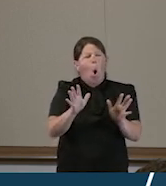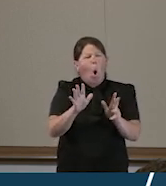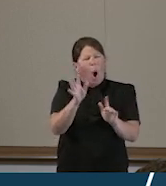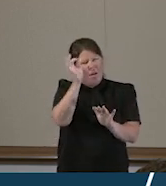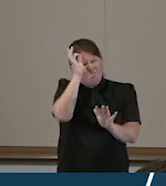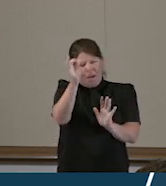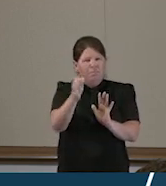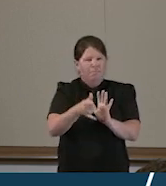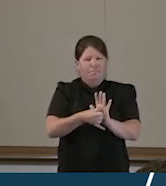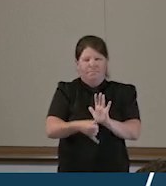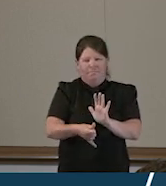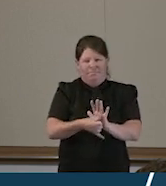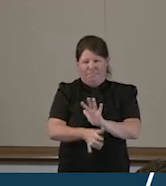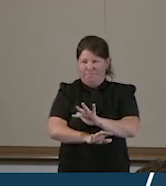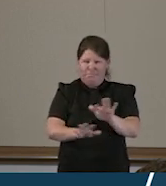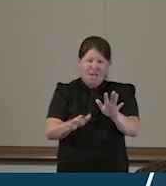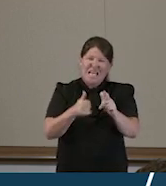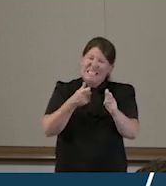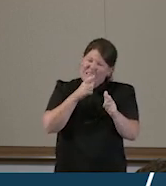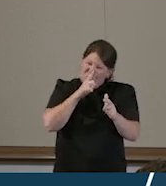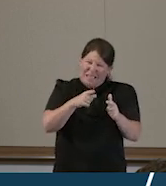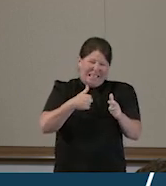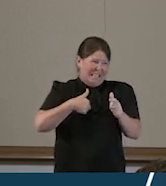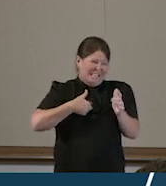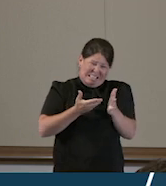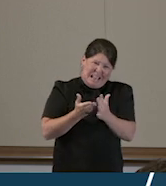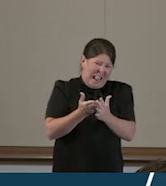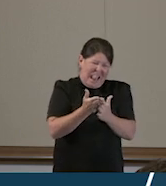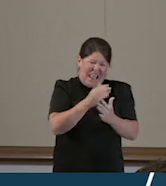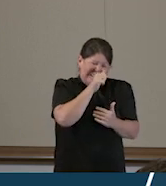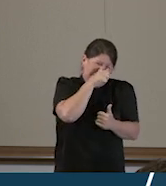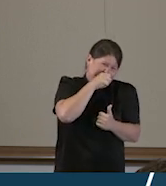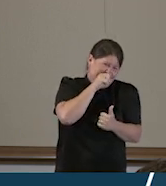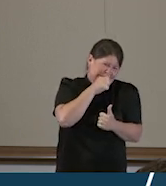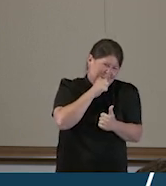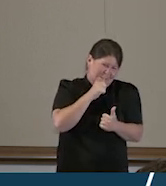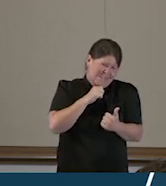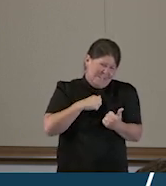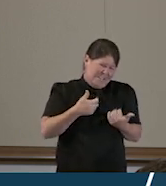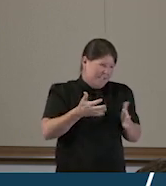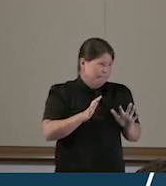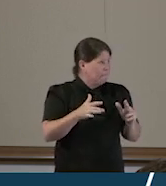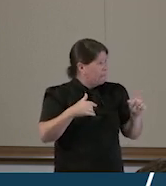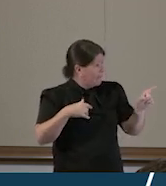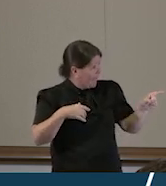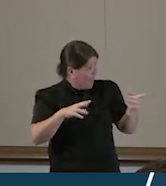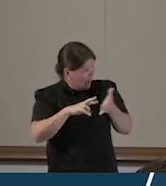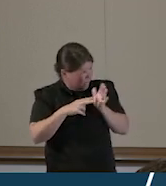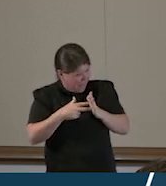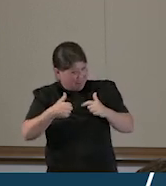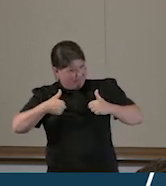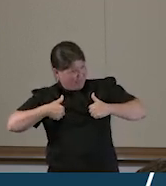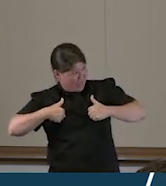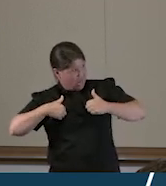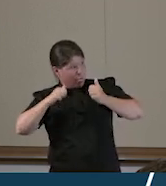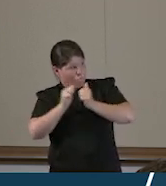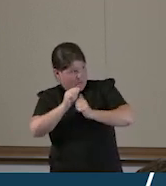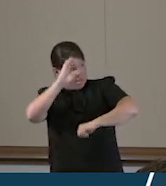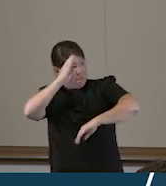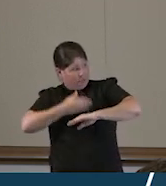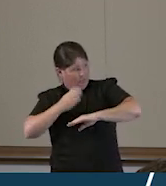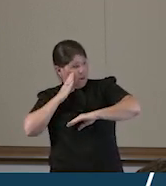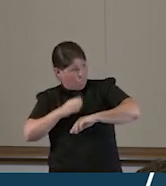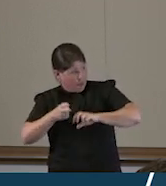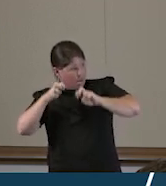so I think you really go with your gut. Do we sit through the first appointment together? Yes. So it is